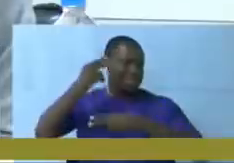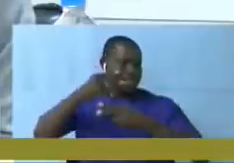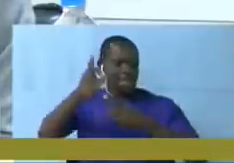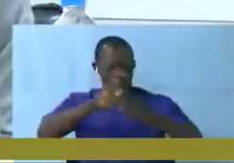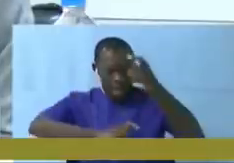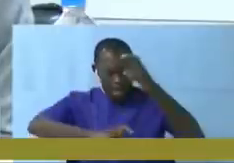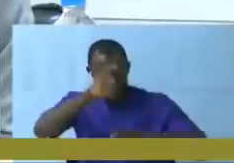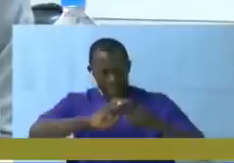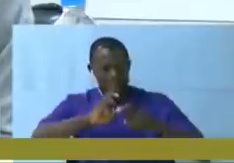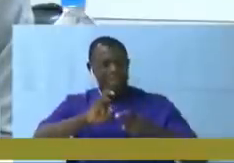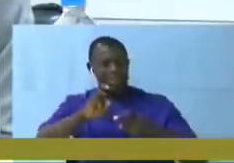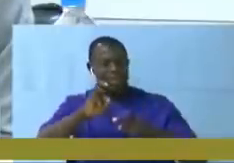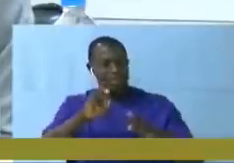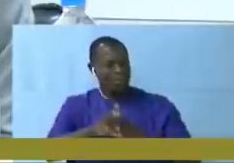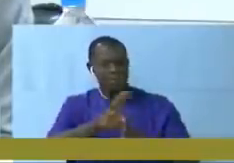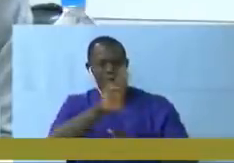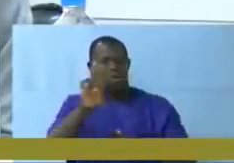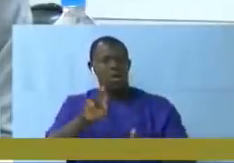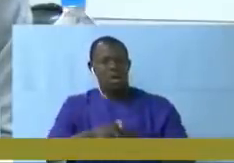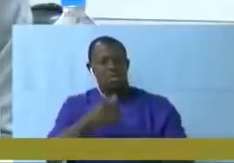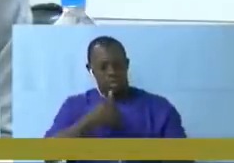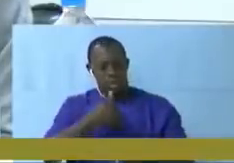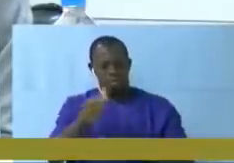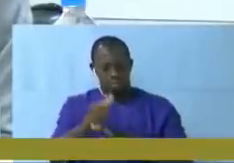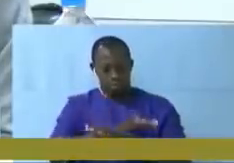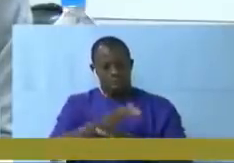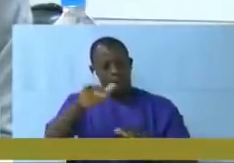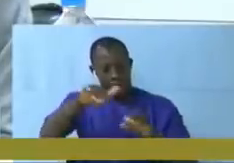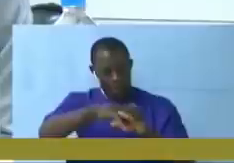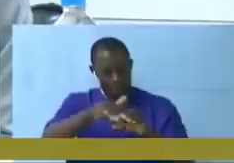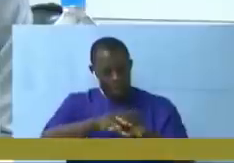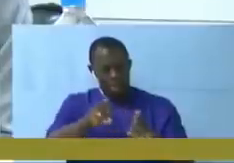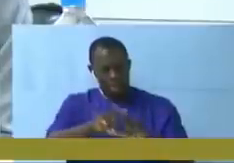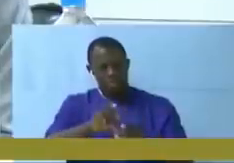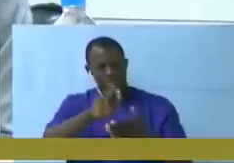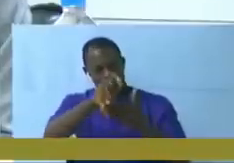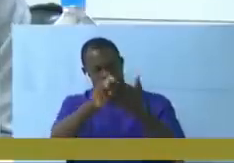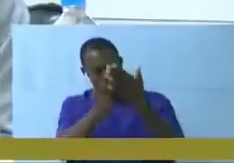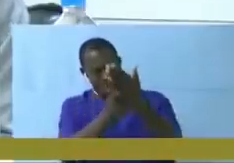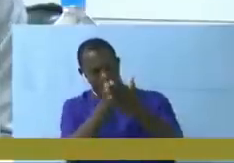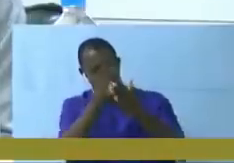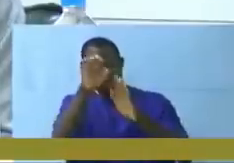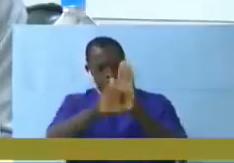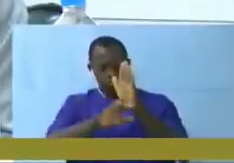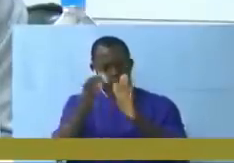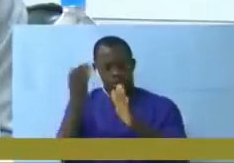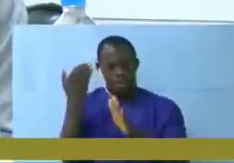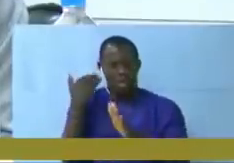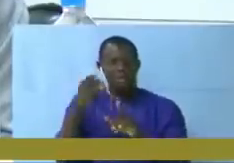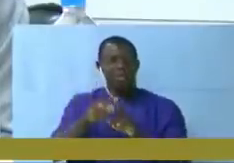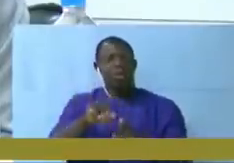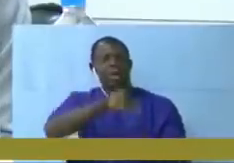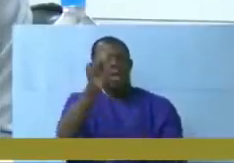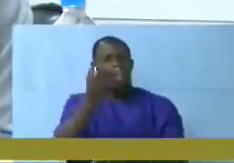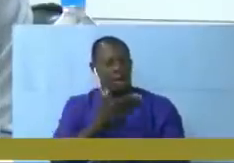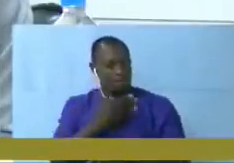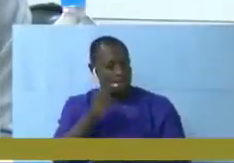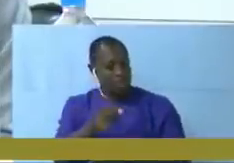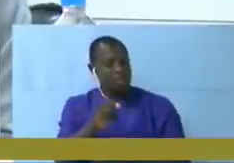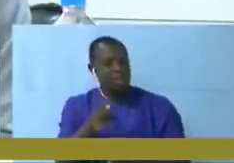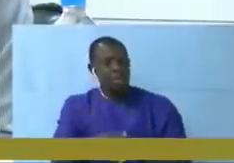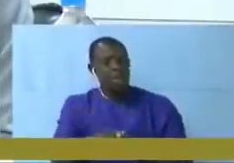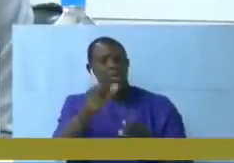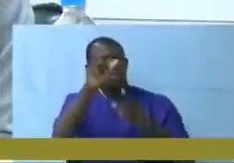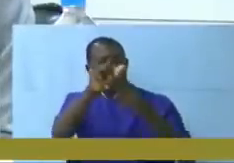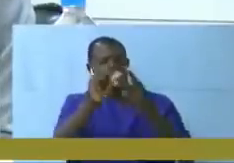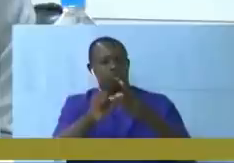of the last draft, and we had this provision also included. Not only